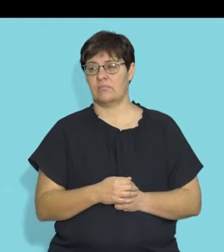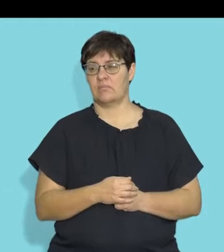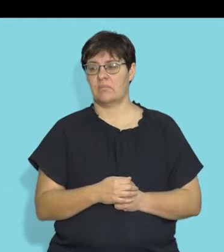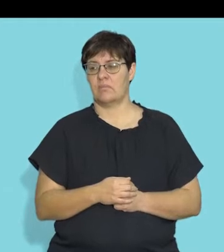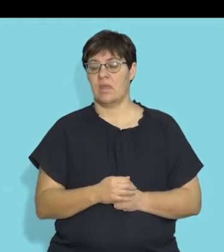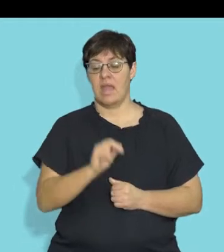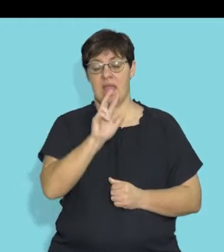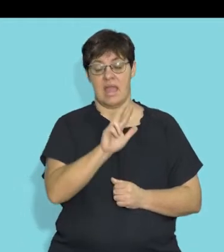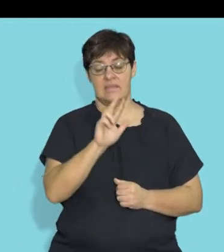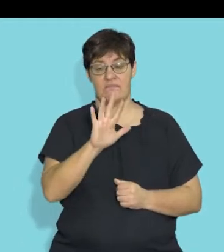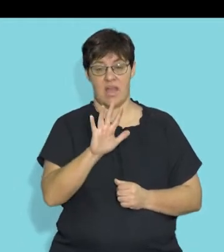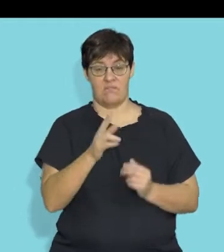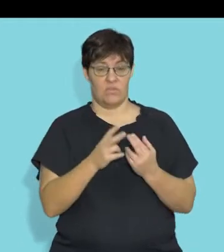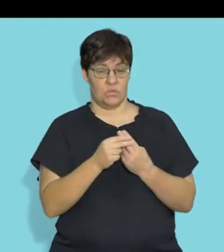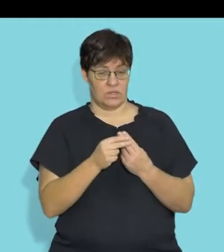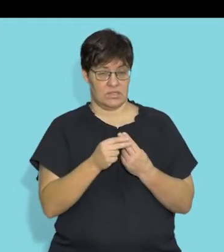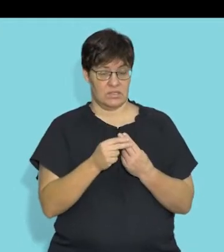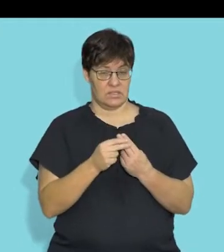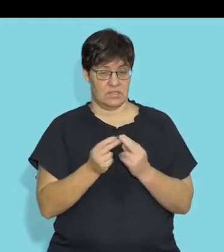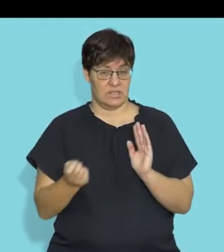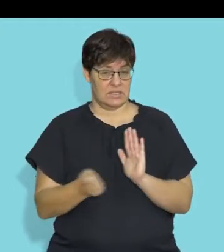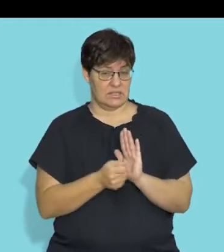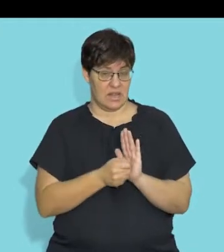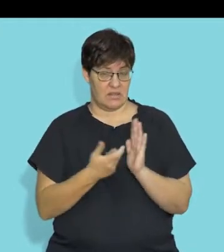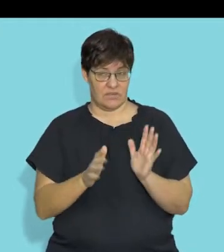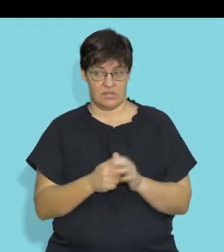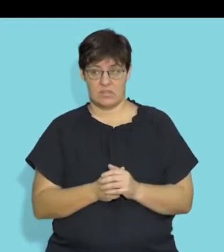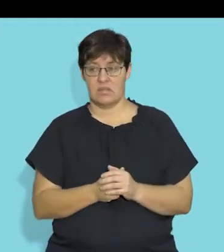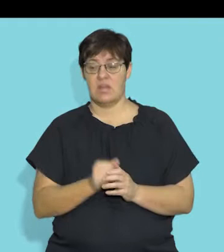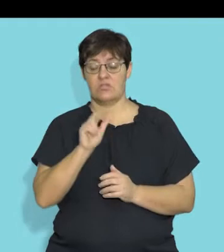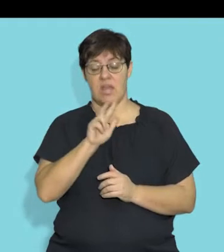85 units, so that's 85 times